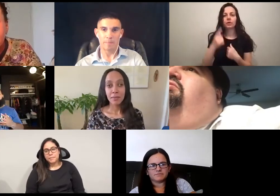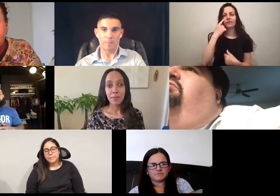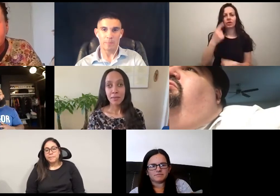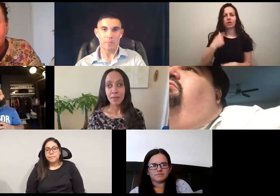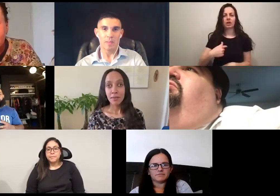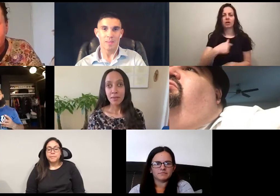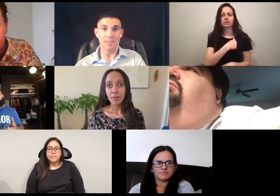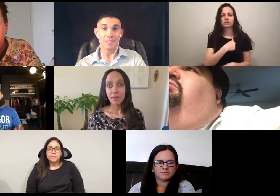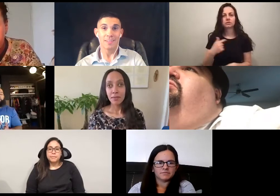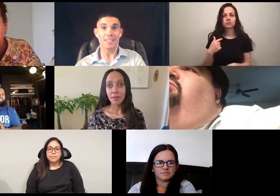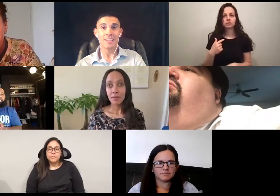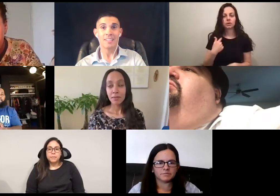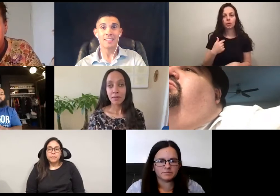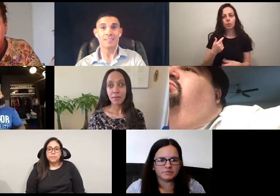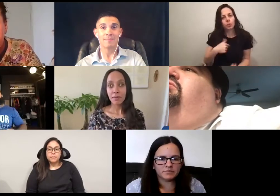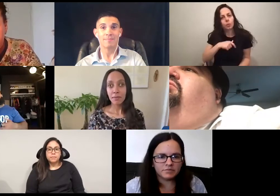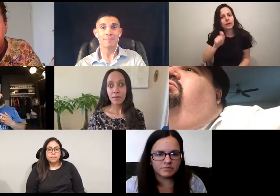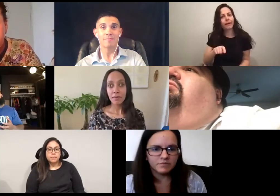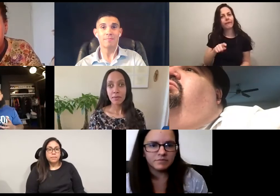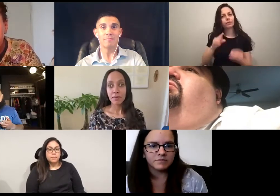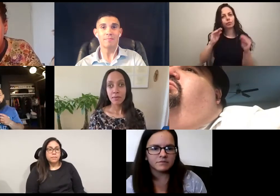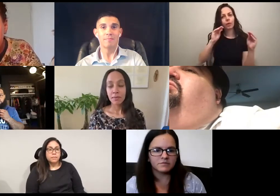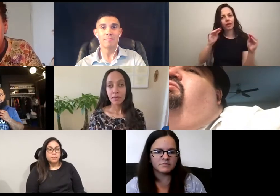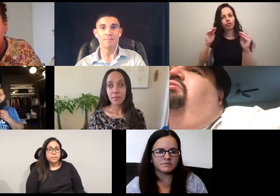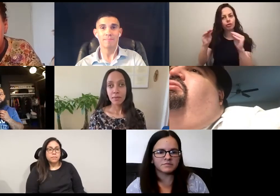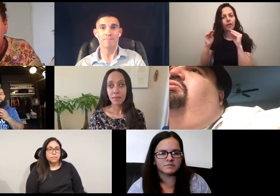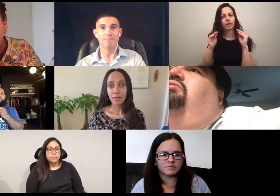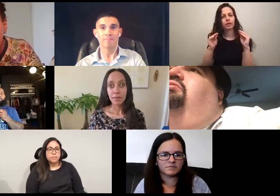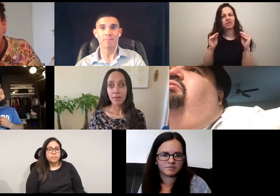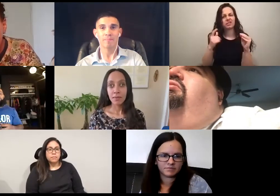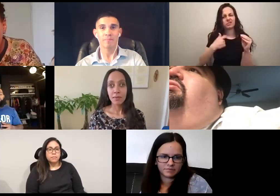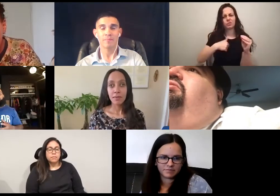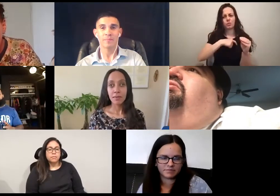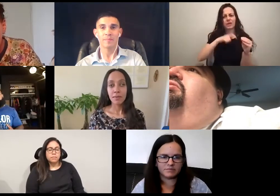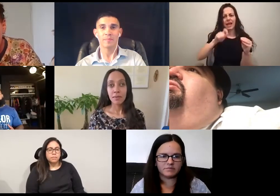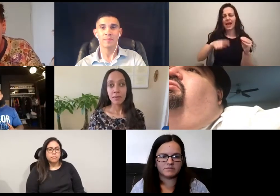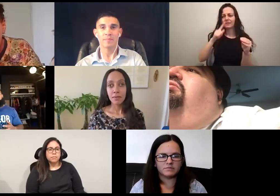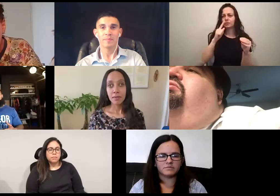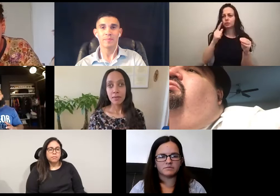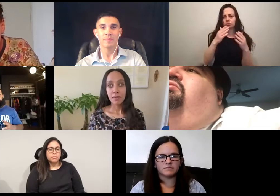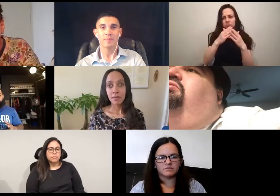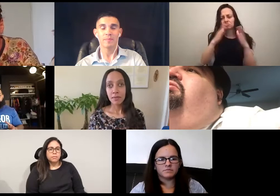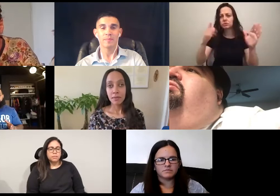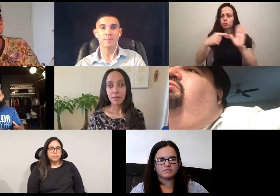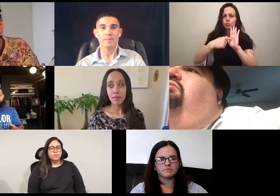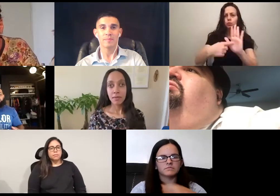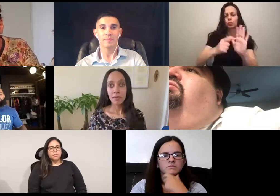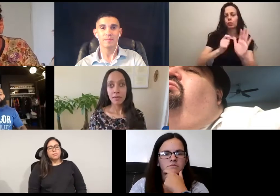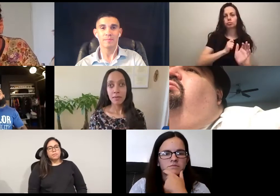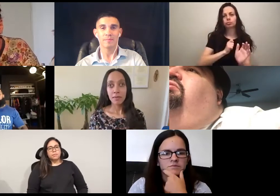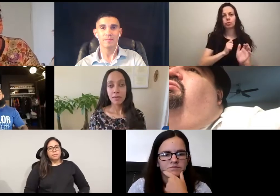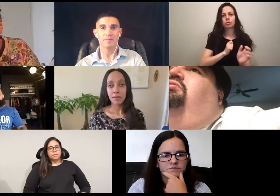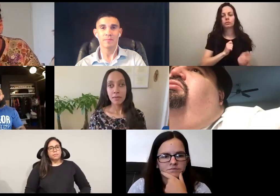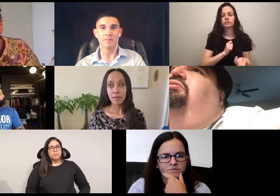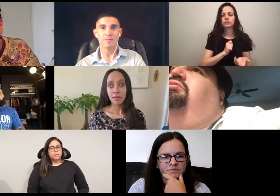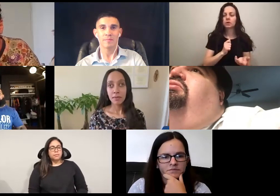we have to be able to educate. We have to be on the forefront, and we have to just be able to, those that